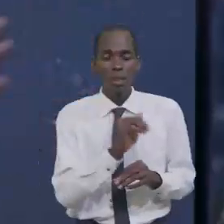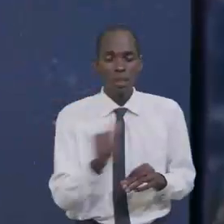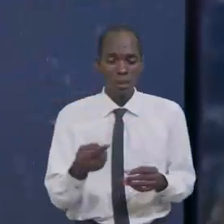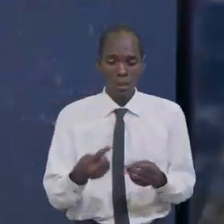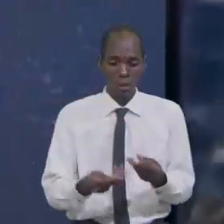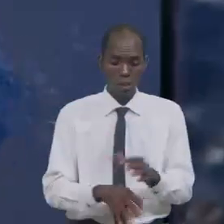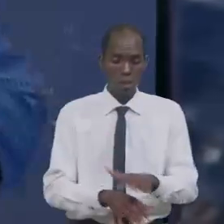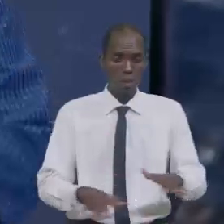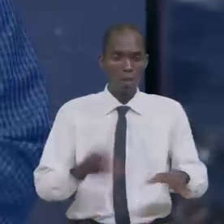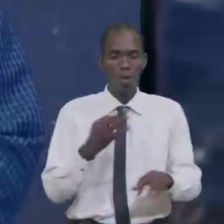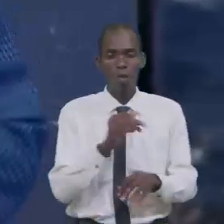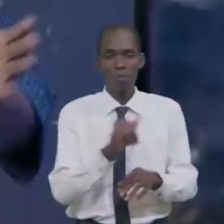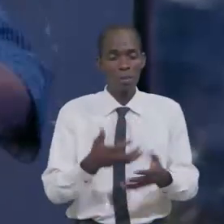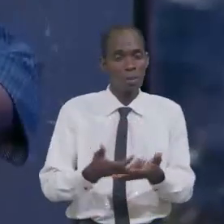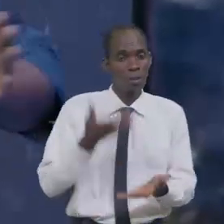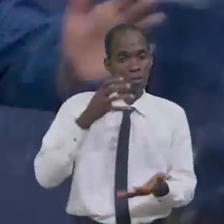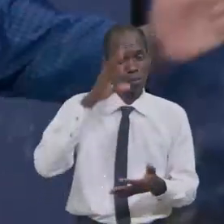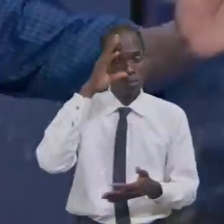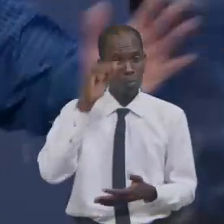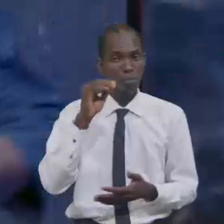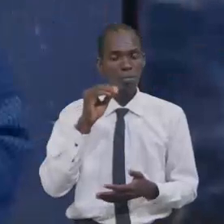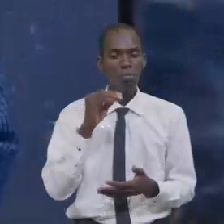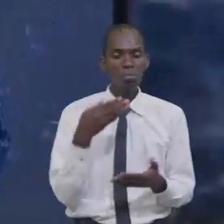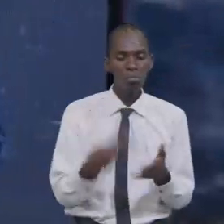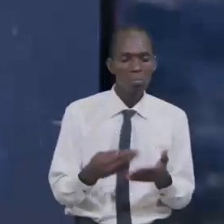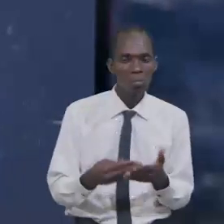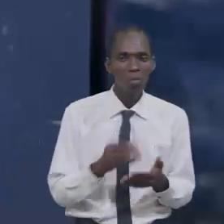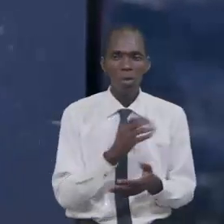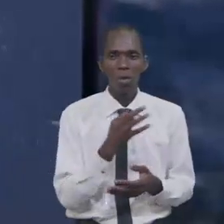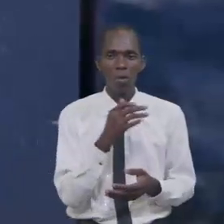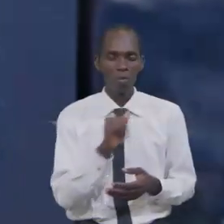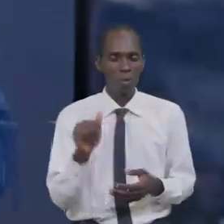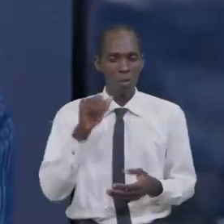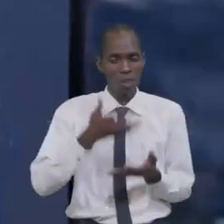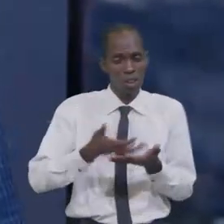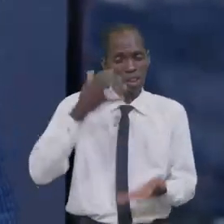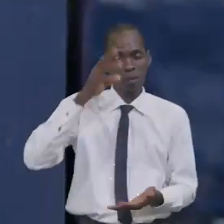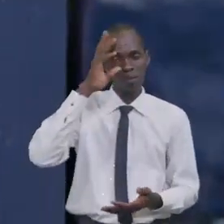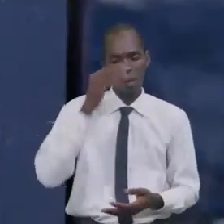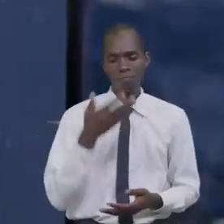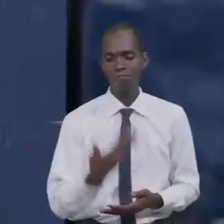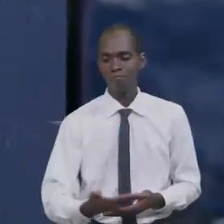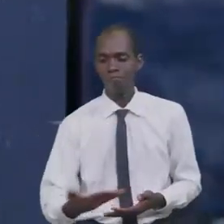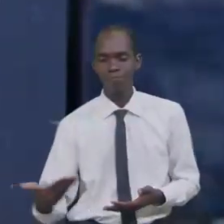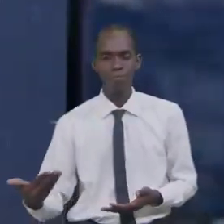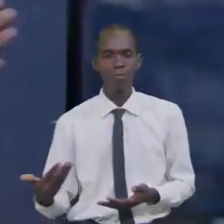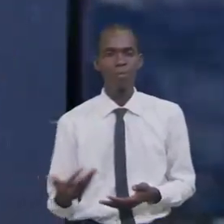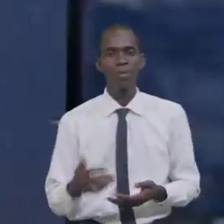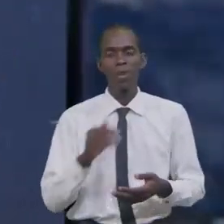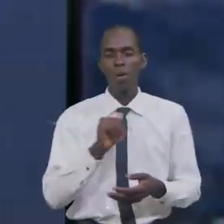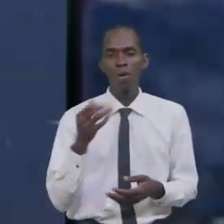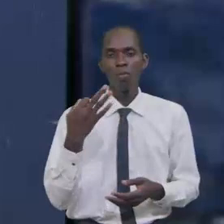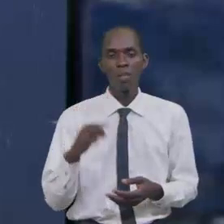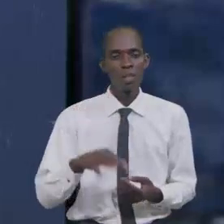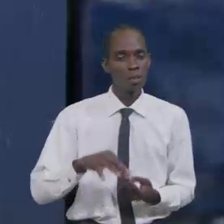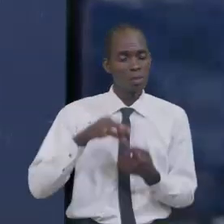rich man, money, of a certain rich man, materialistic man, of a certain rich